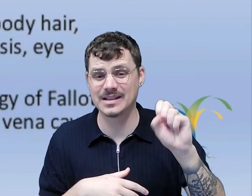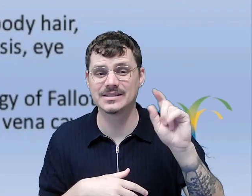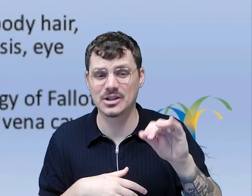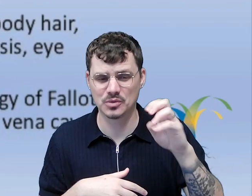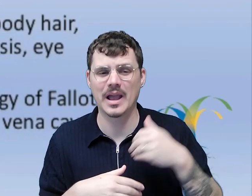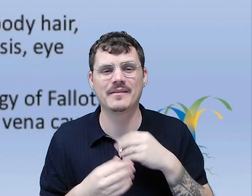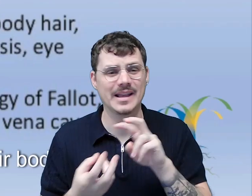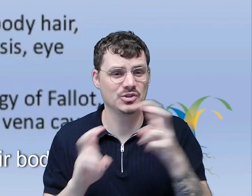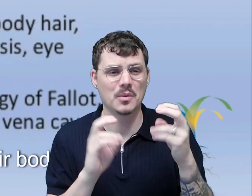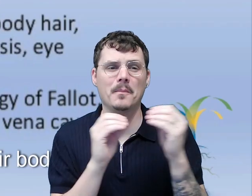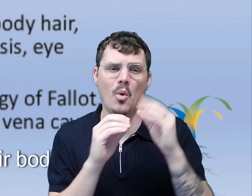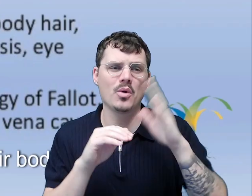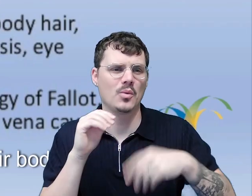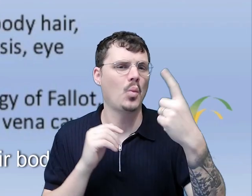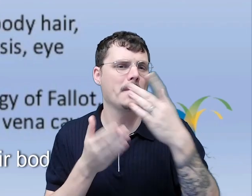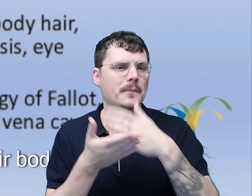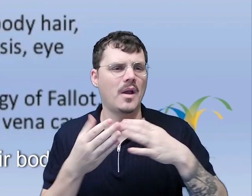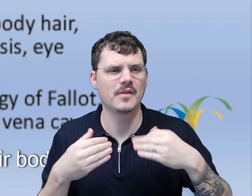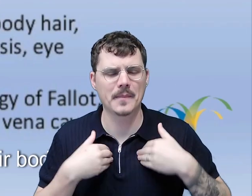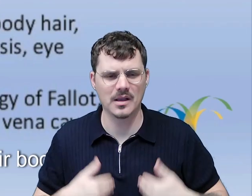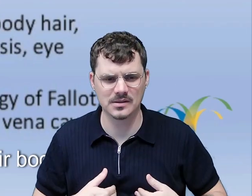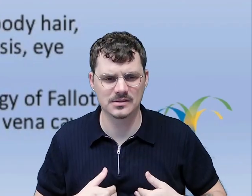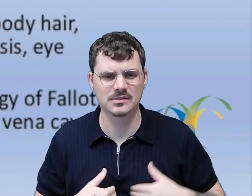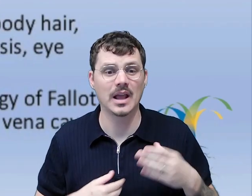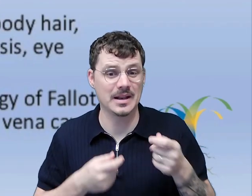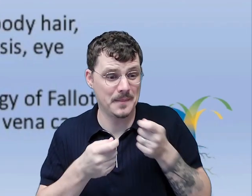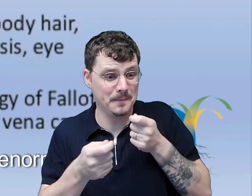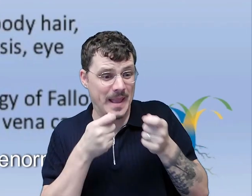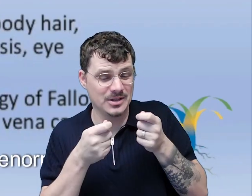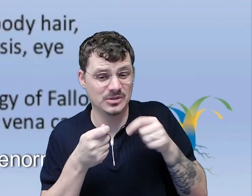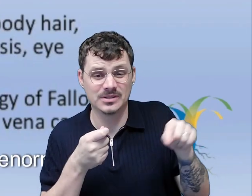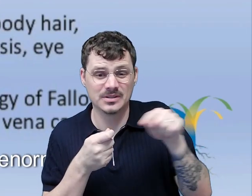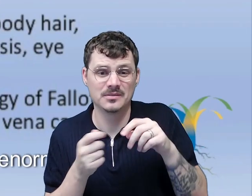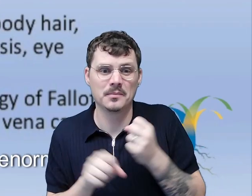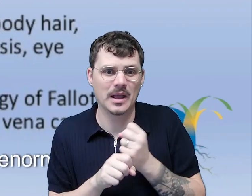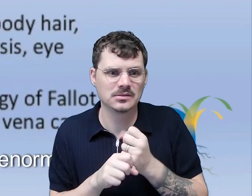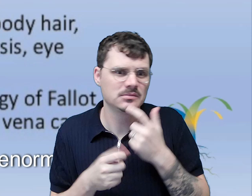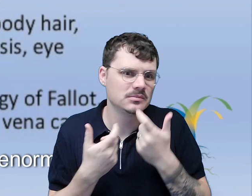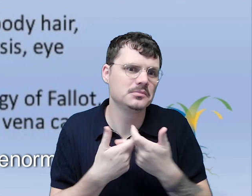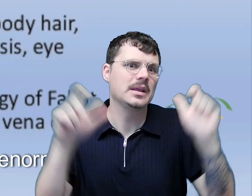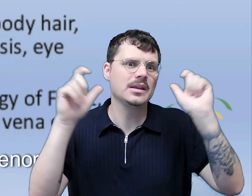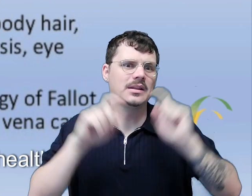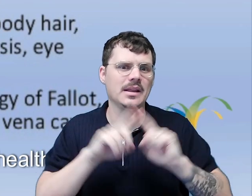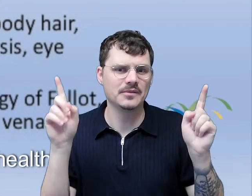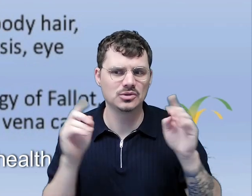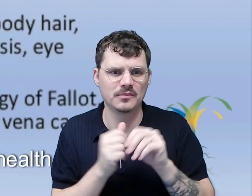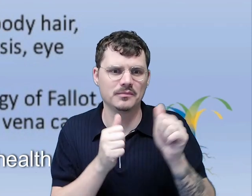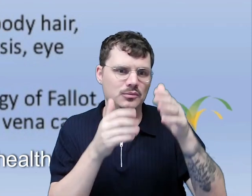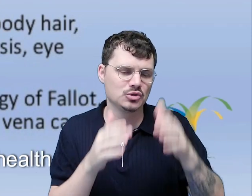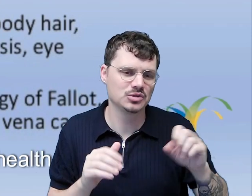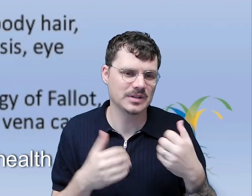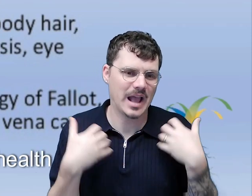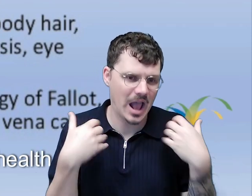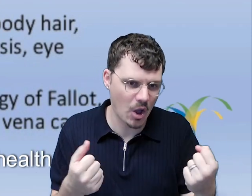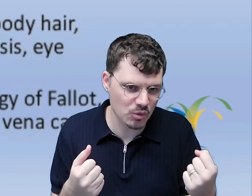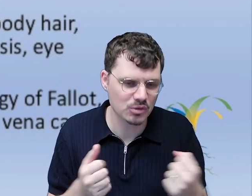syndrome have issues in more than one part of their body. And management of those makes an enormous difference in terms